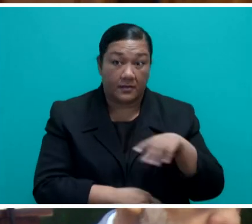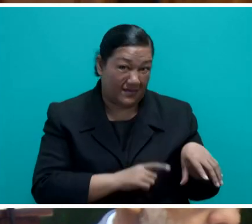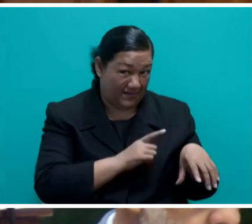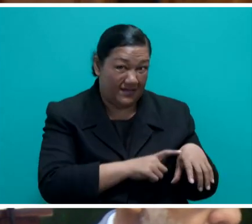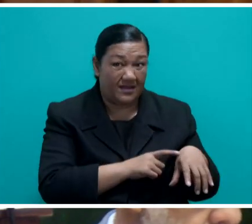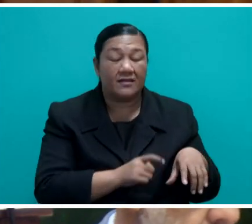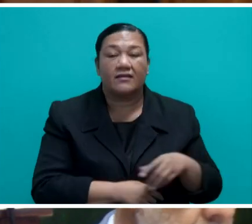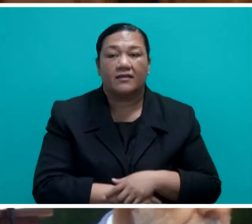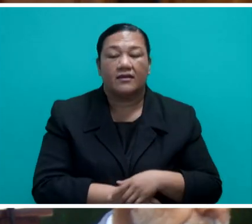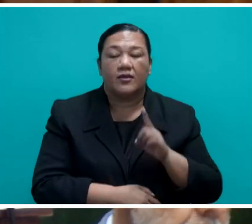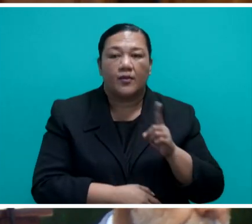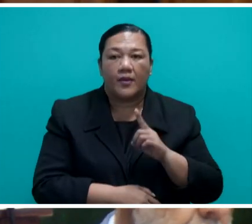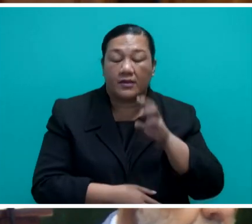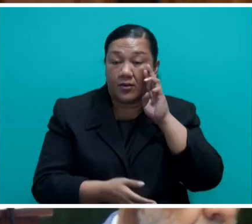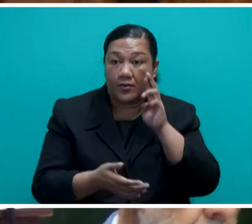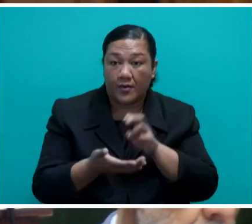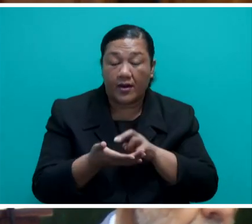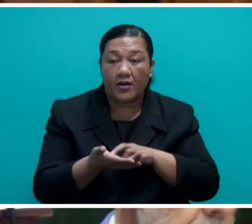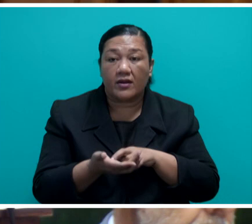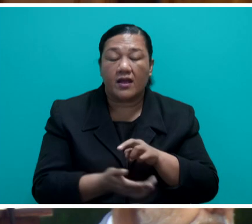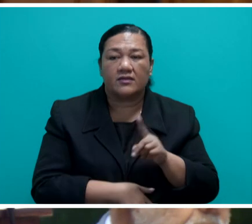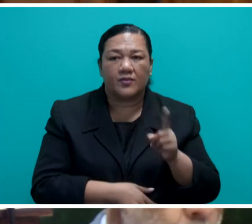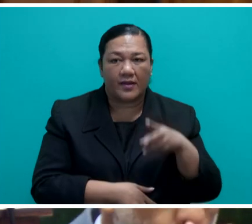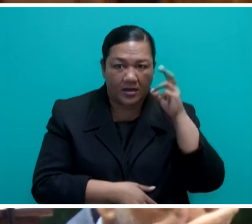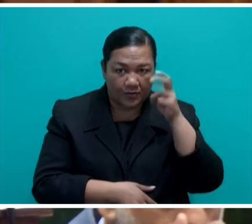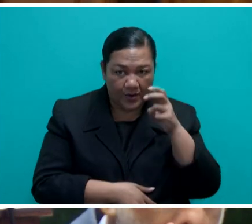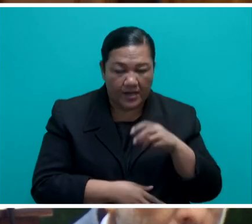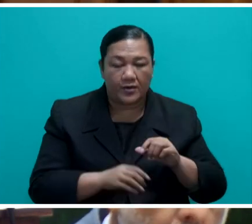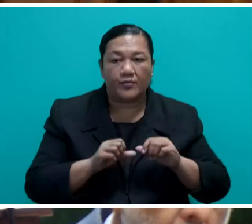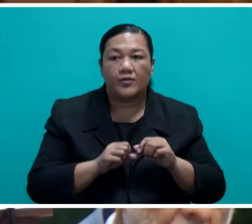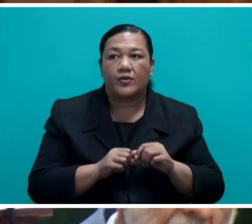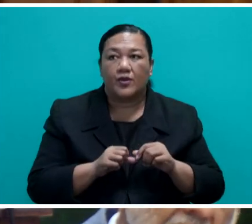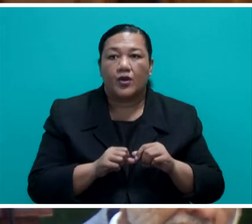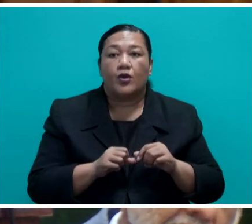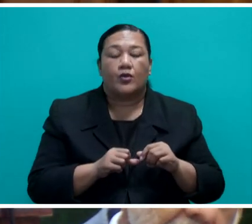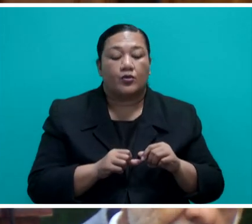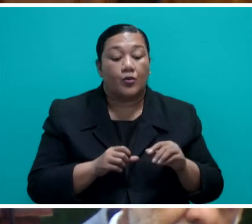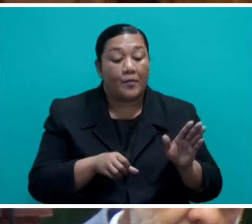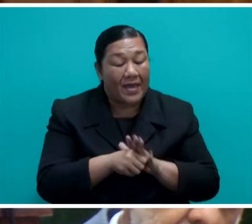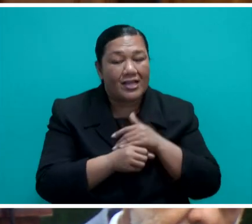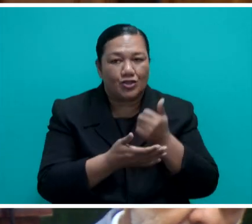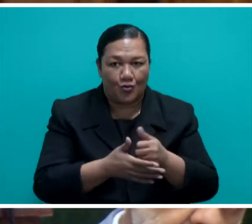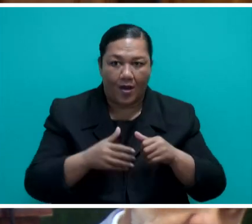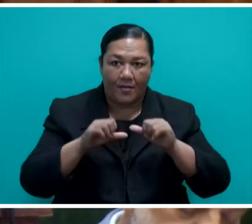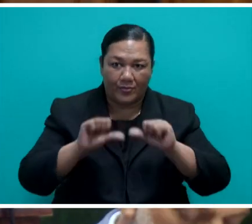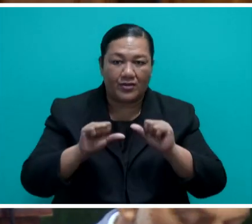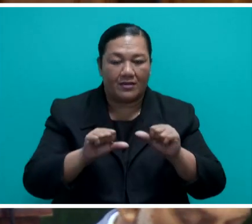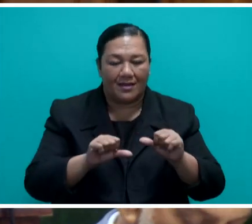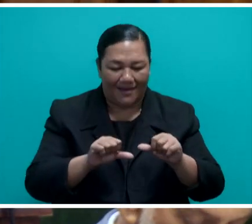recognize the importance of drainage in protecting farmlands and livelihoods and reducing flood